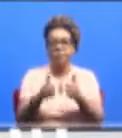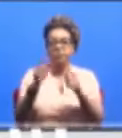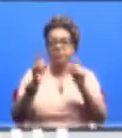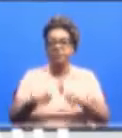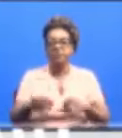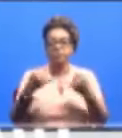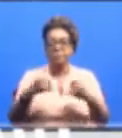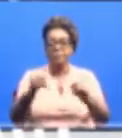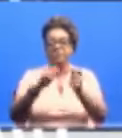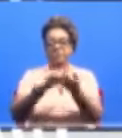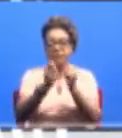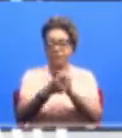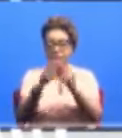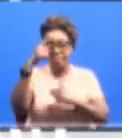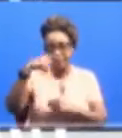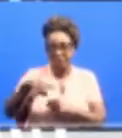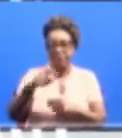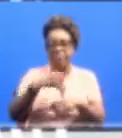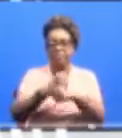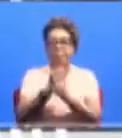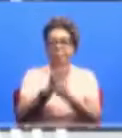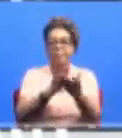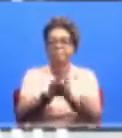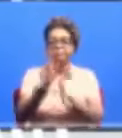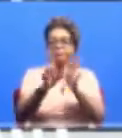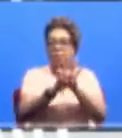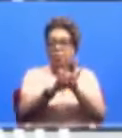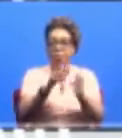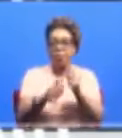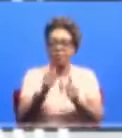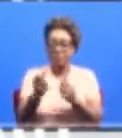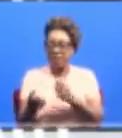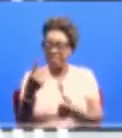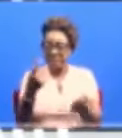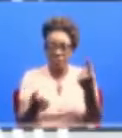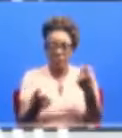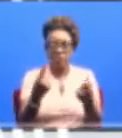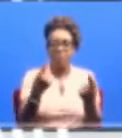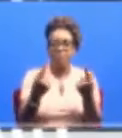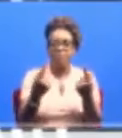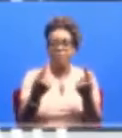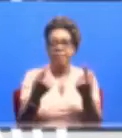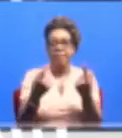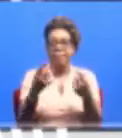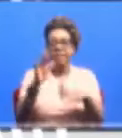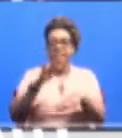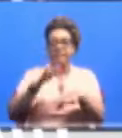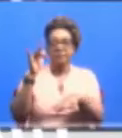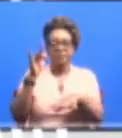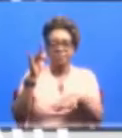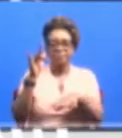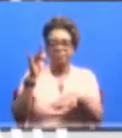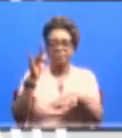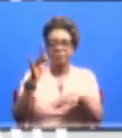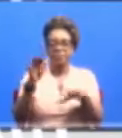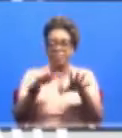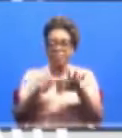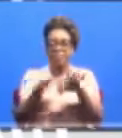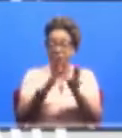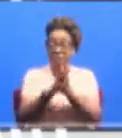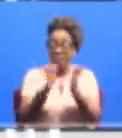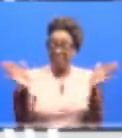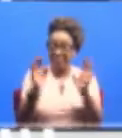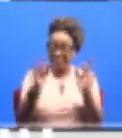of policy to ensure that the kind of laws that are coming out do not affect not only the members of the public but